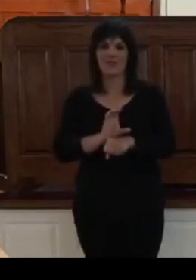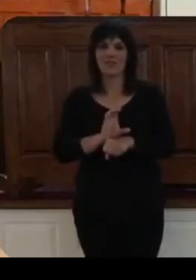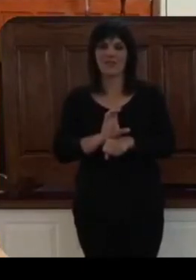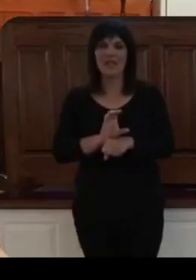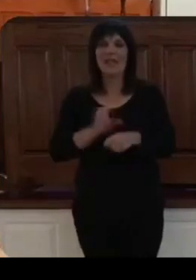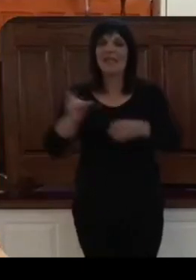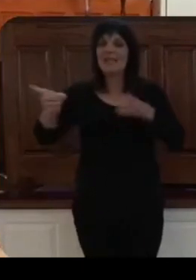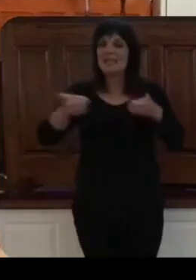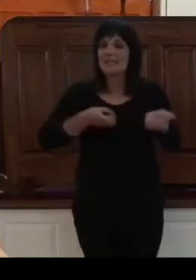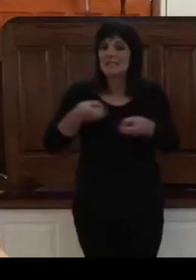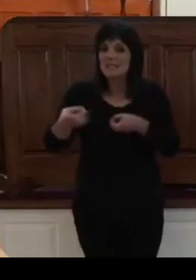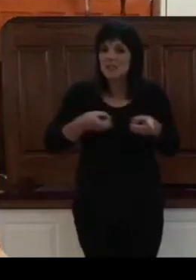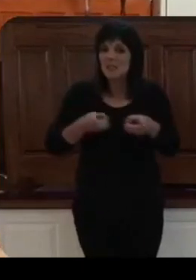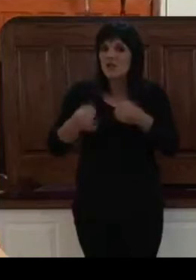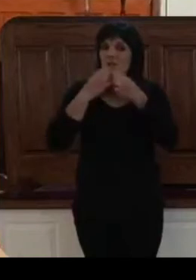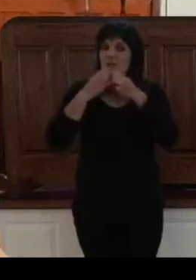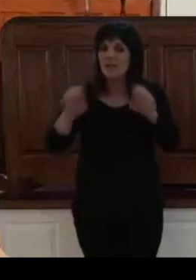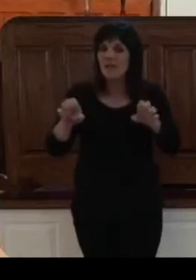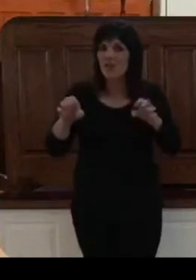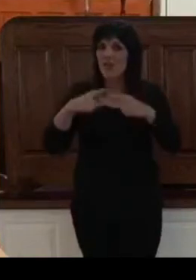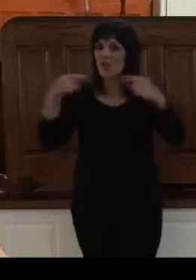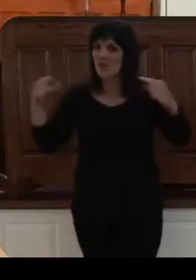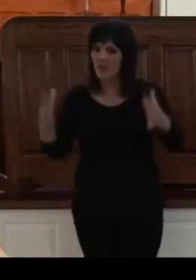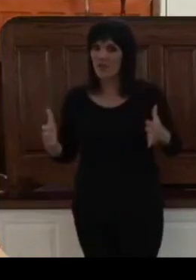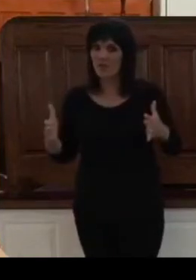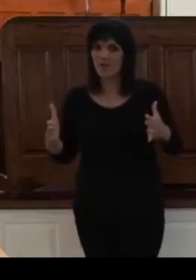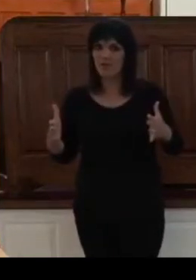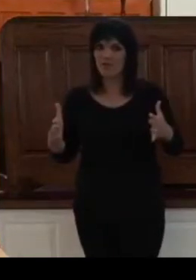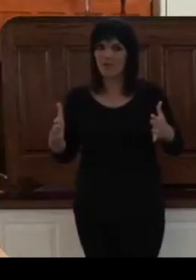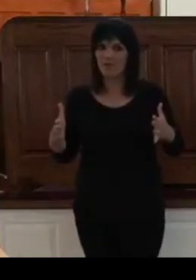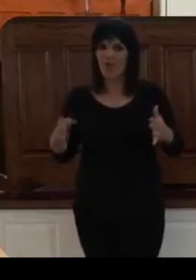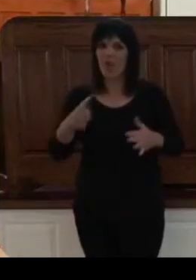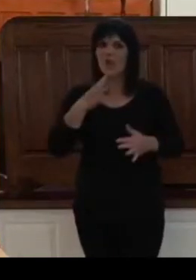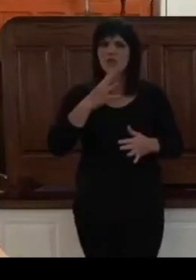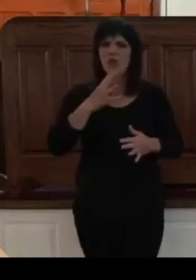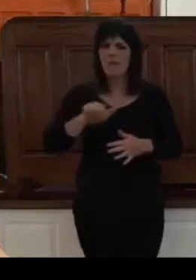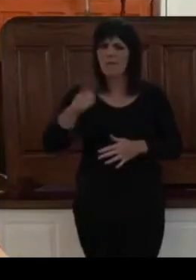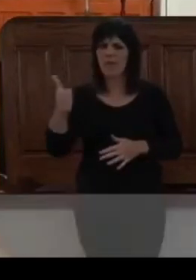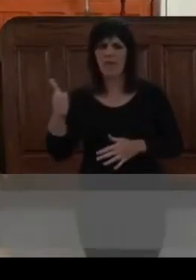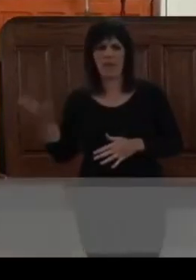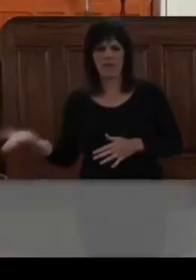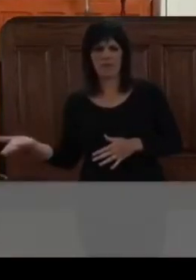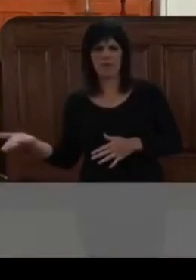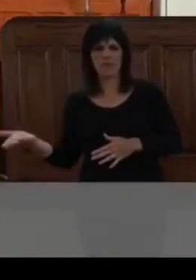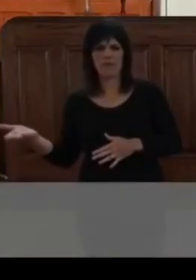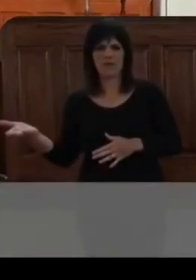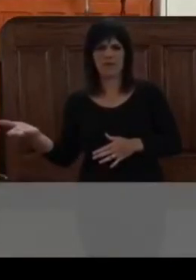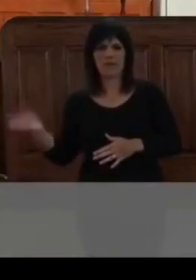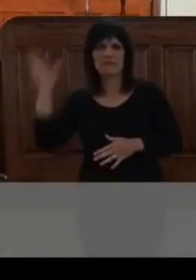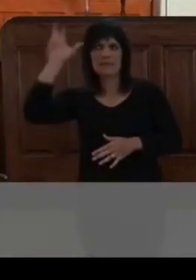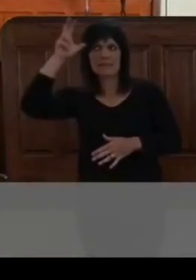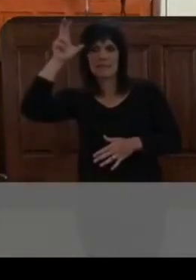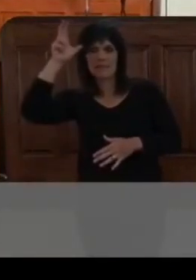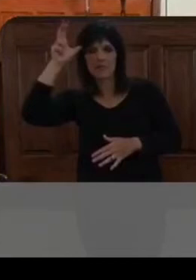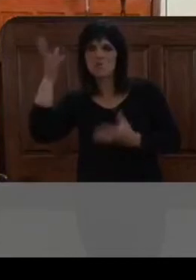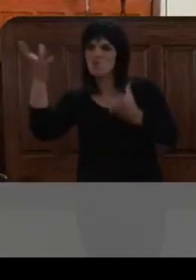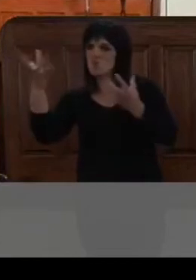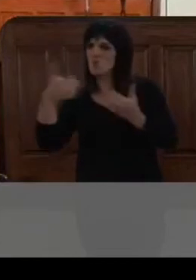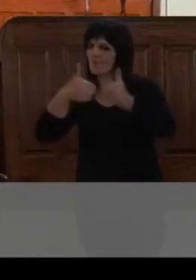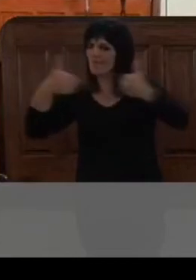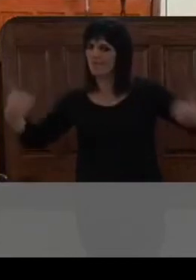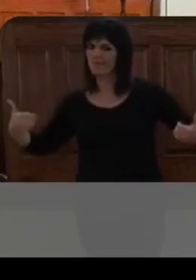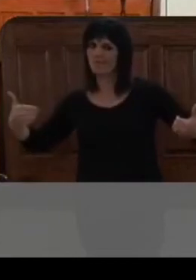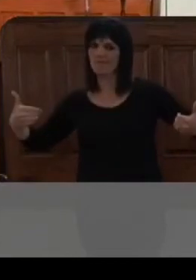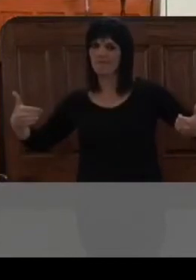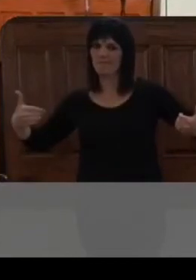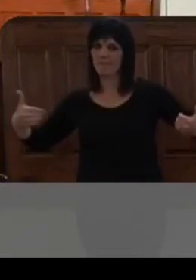describes the efforts of the enemy. So let's talk about the other side. Let's talk about Satan. Satan longs to keep us apart. Satan longs to keep